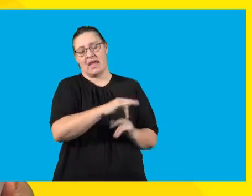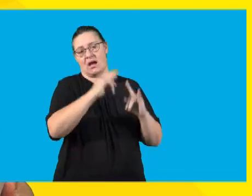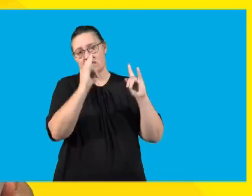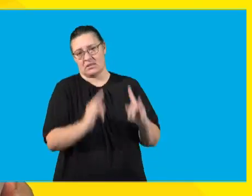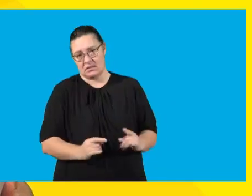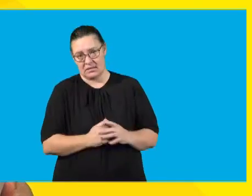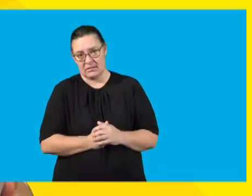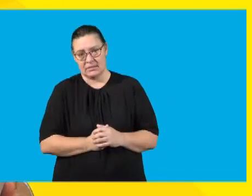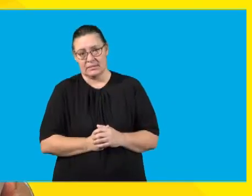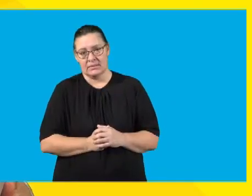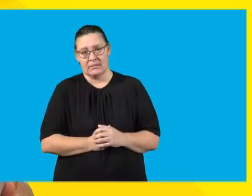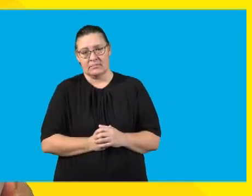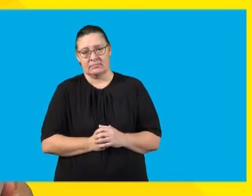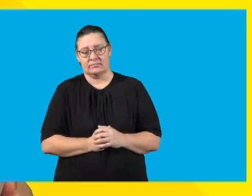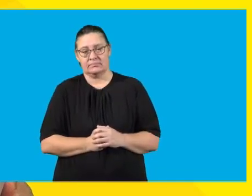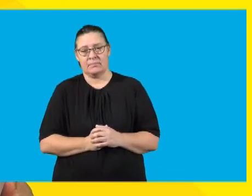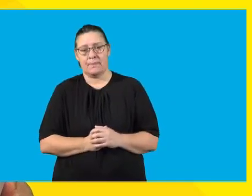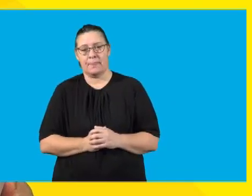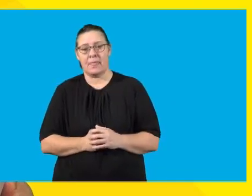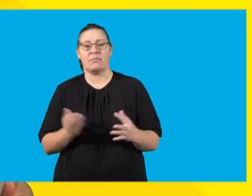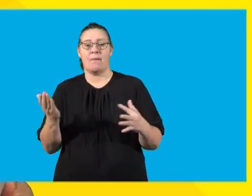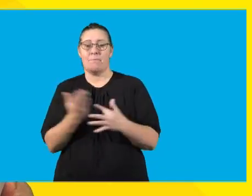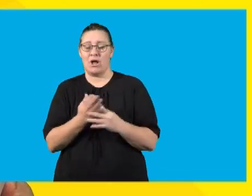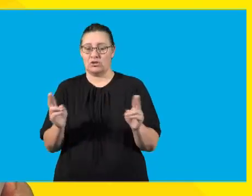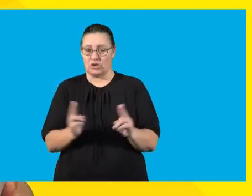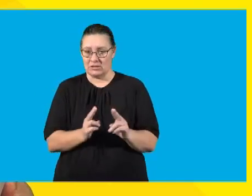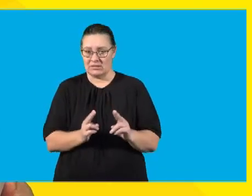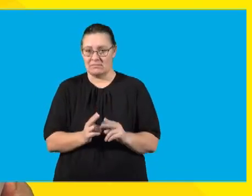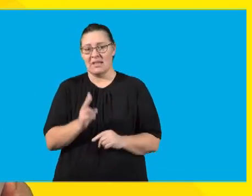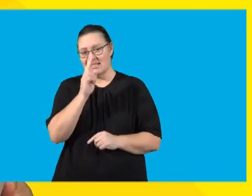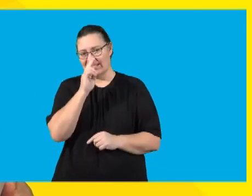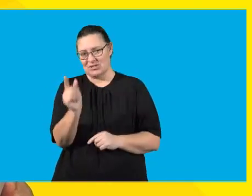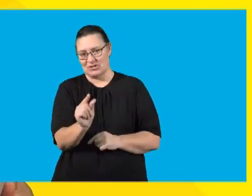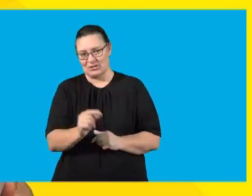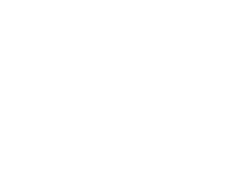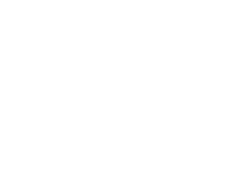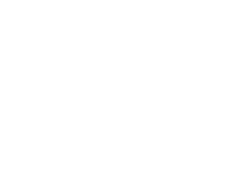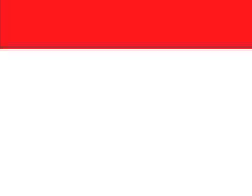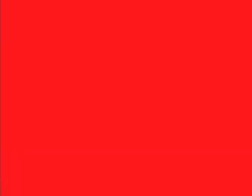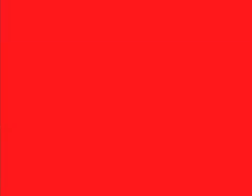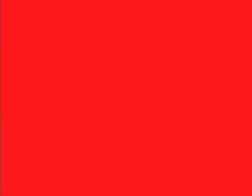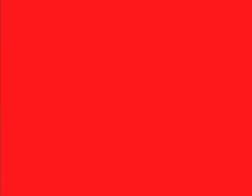right. Learners, that takes us to a short break. I will see you after that.